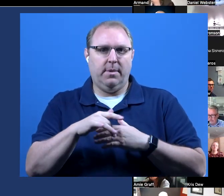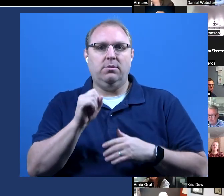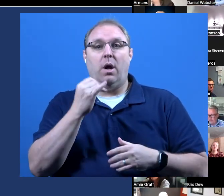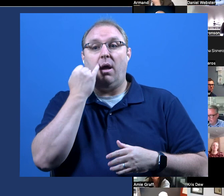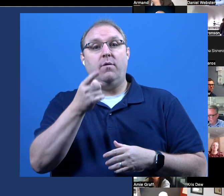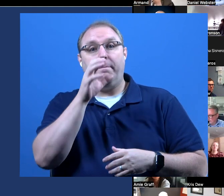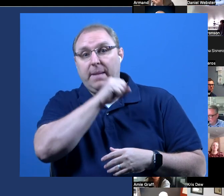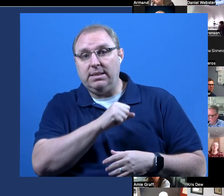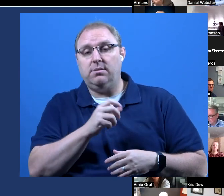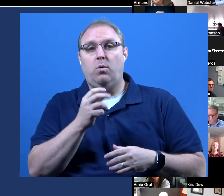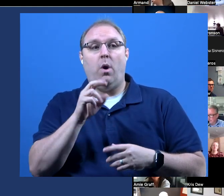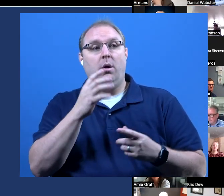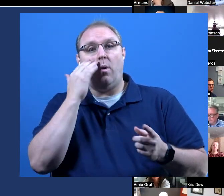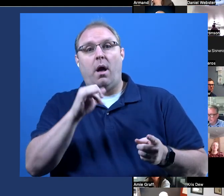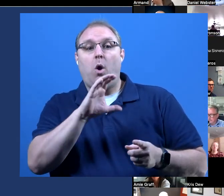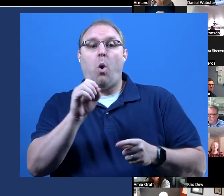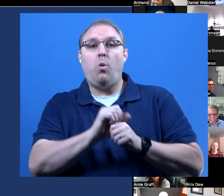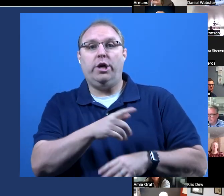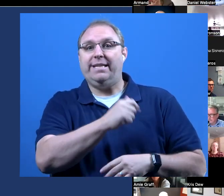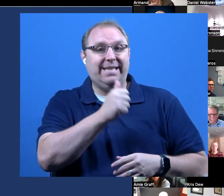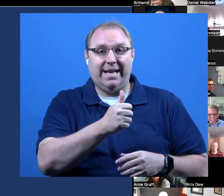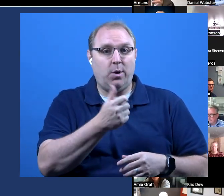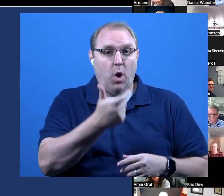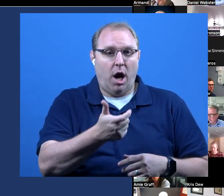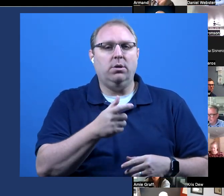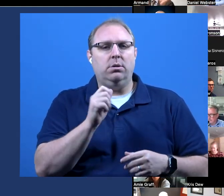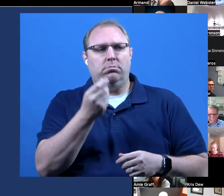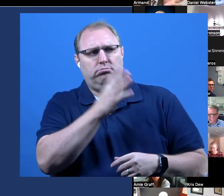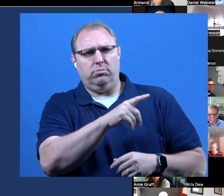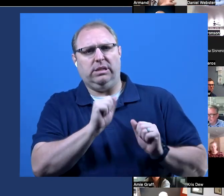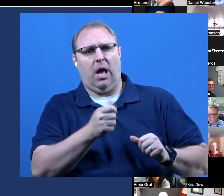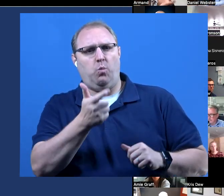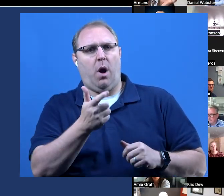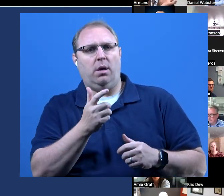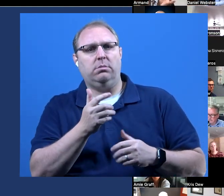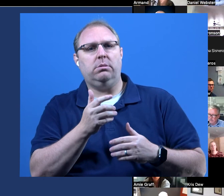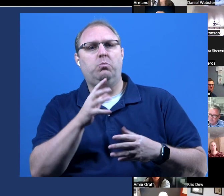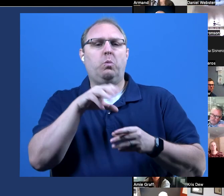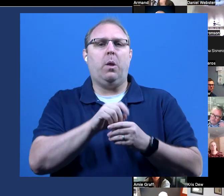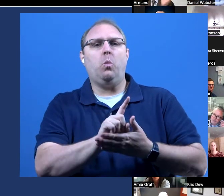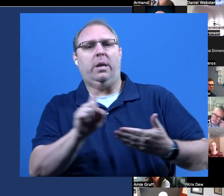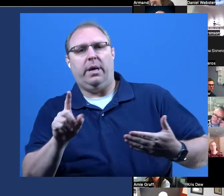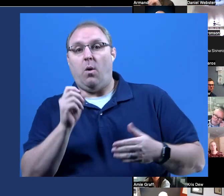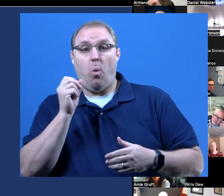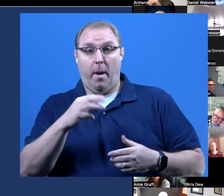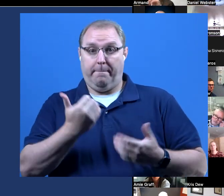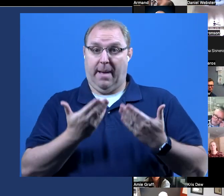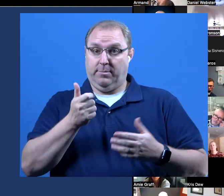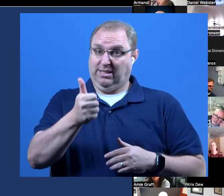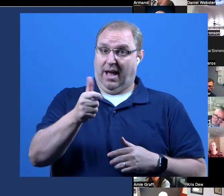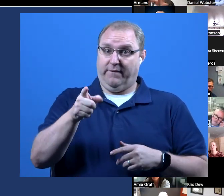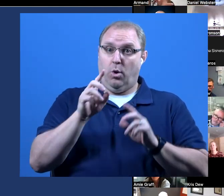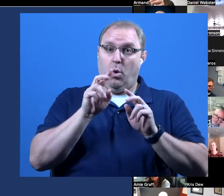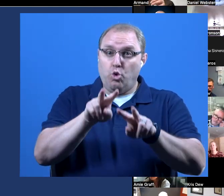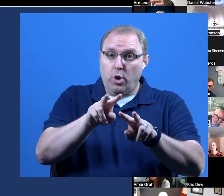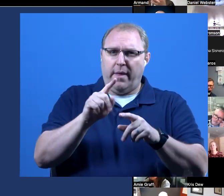other questions? I don't think the questions, just a minute, we're going to send out to the DWS leadership, I'll email a series of